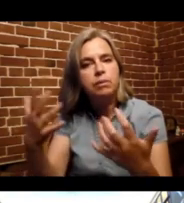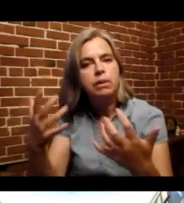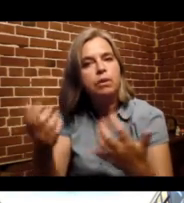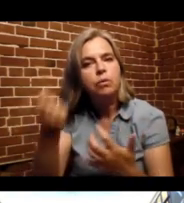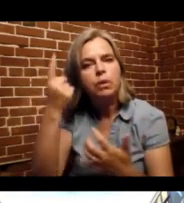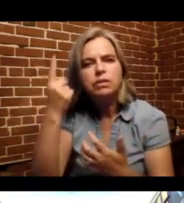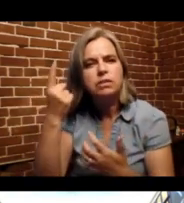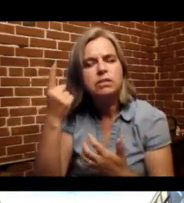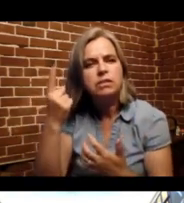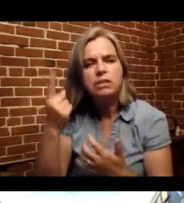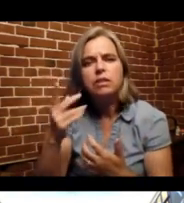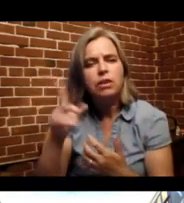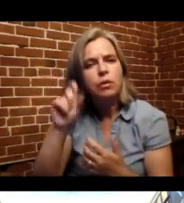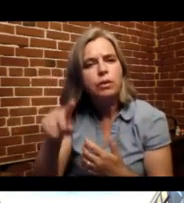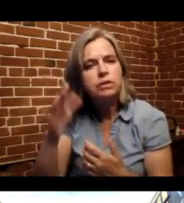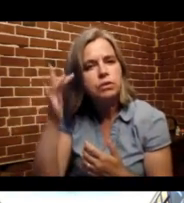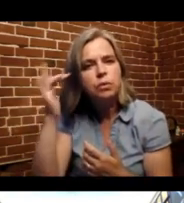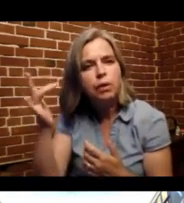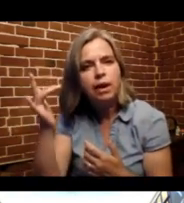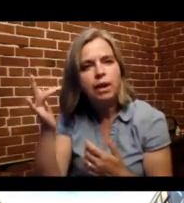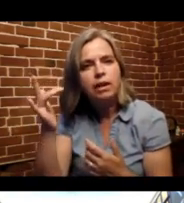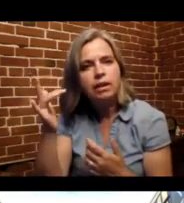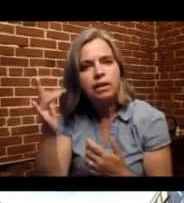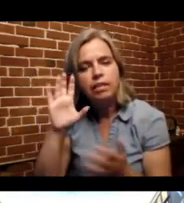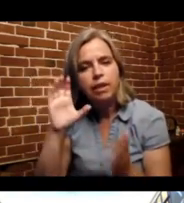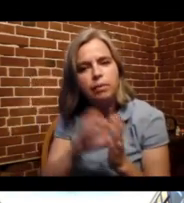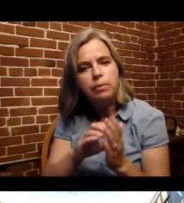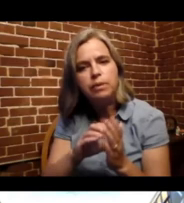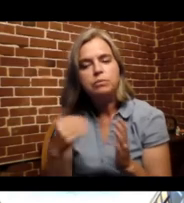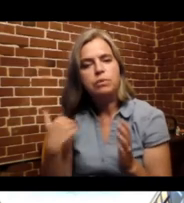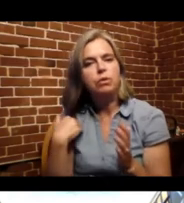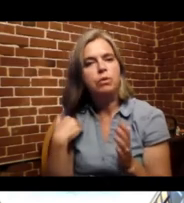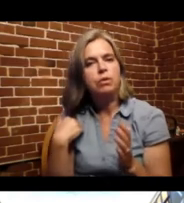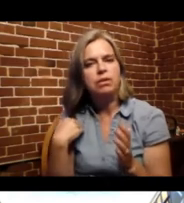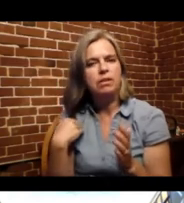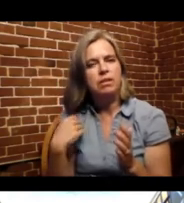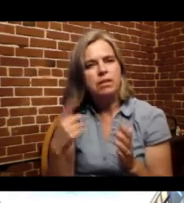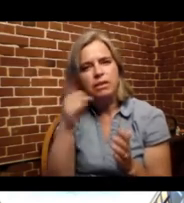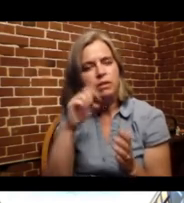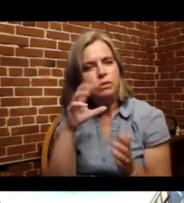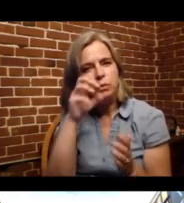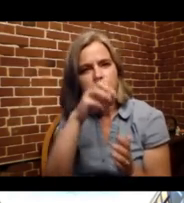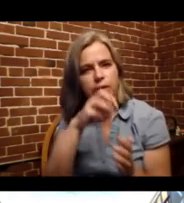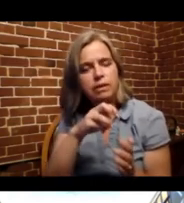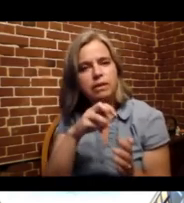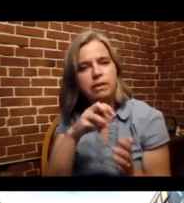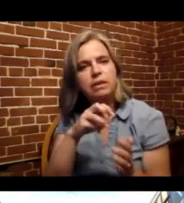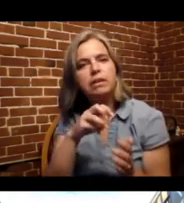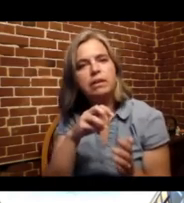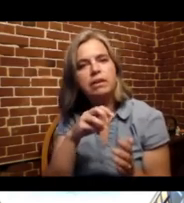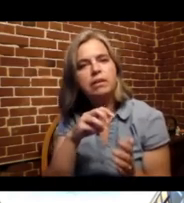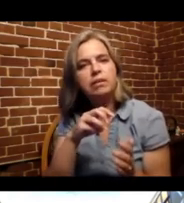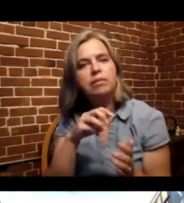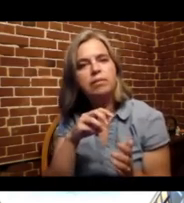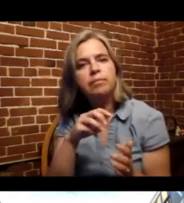why is the earlier image look so weird. And maybe that's just something kind of interesting for